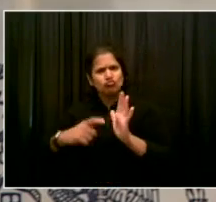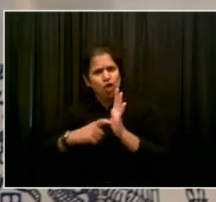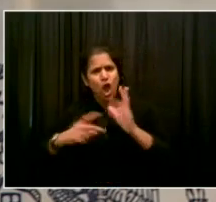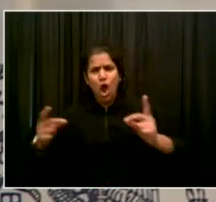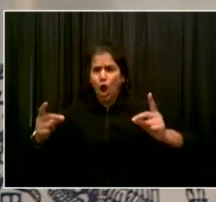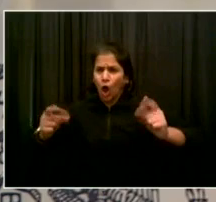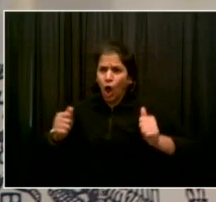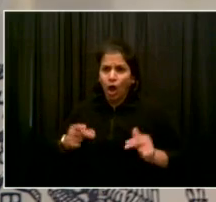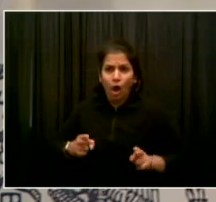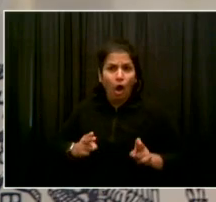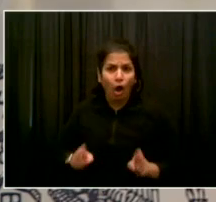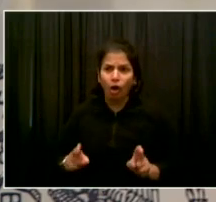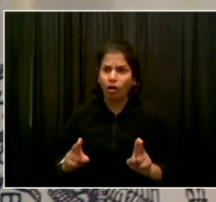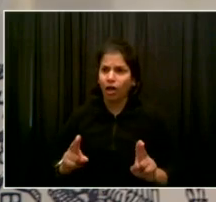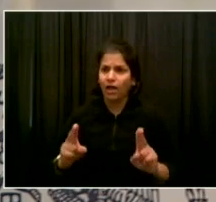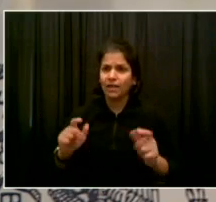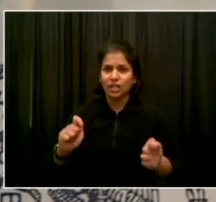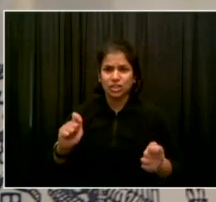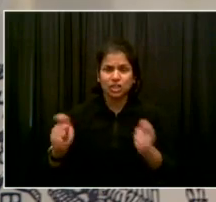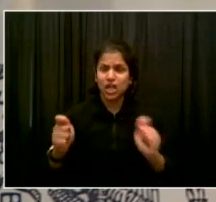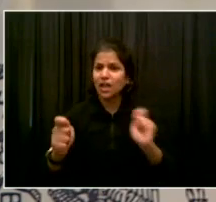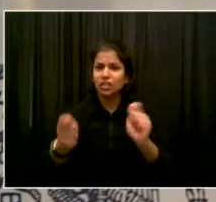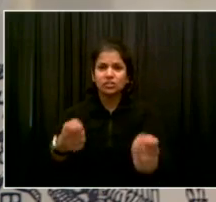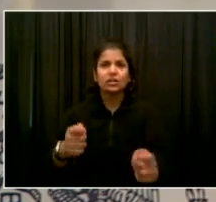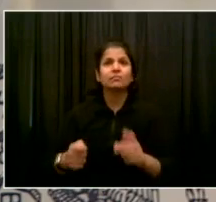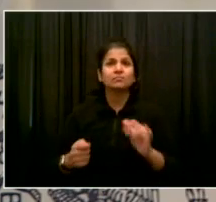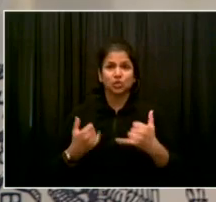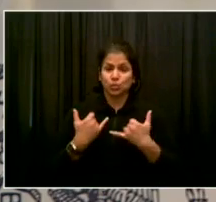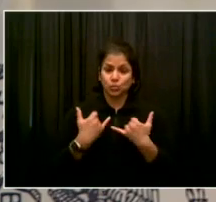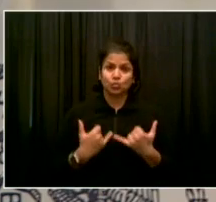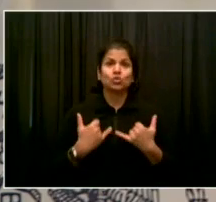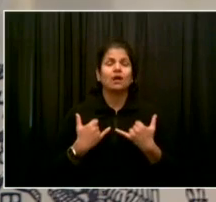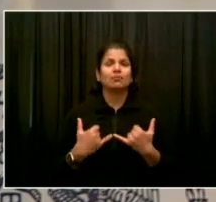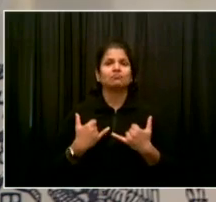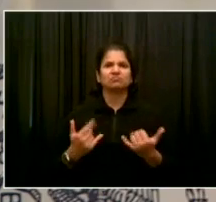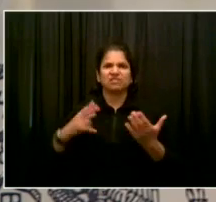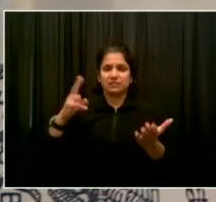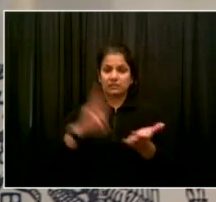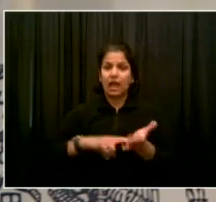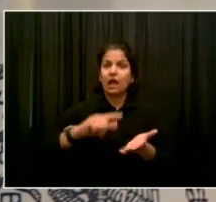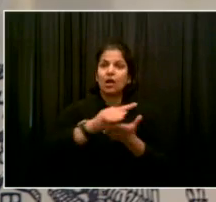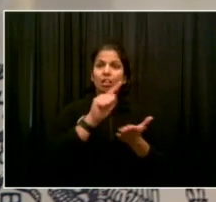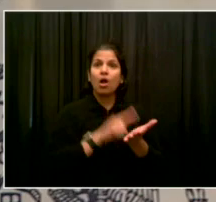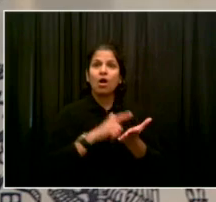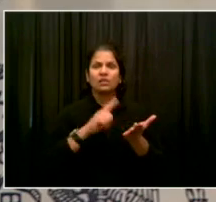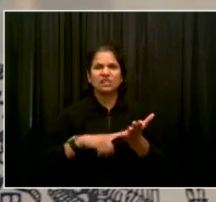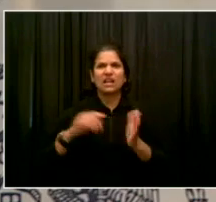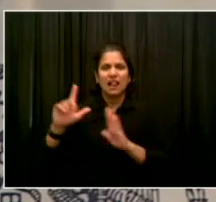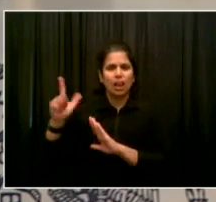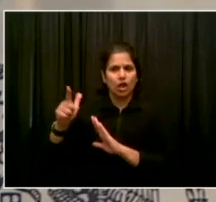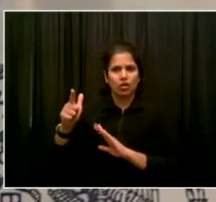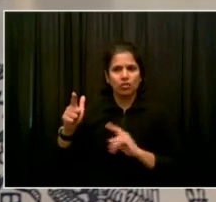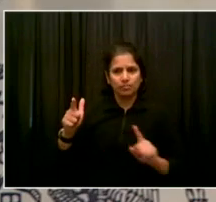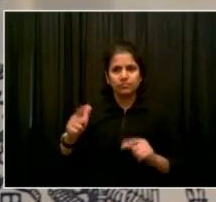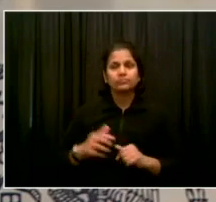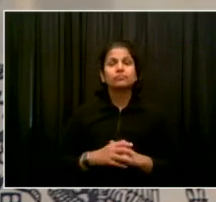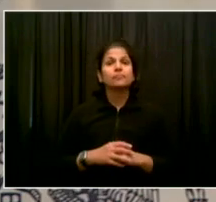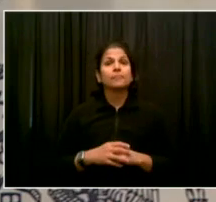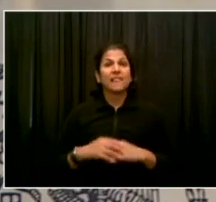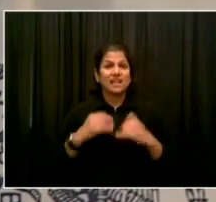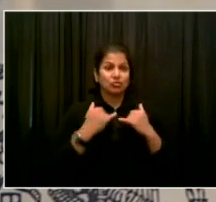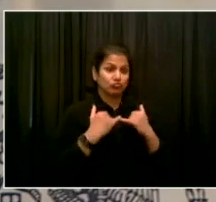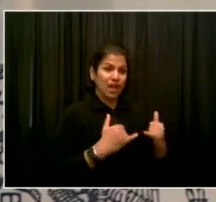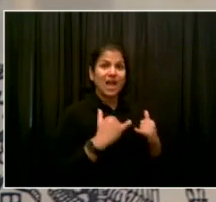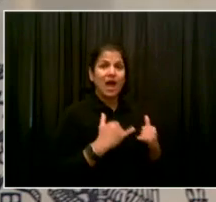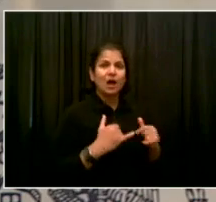law later today, I'm going to be signing some executive orders now that really matter. I said we were going to sprint